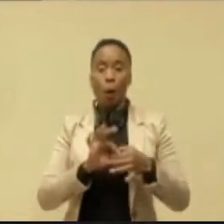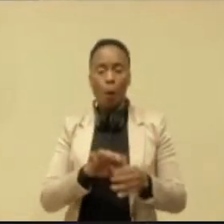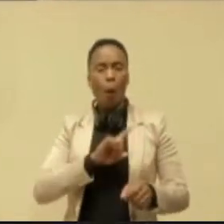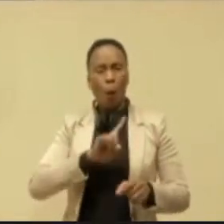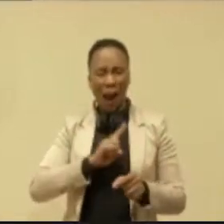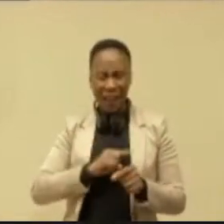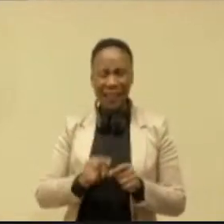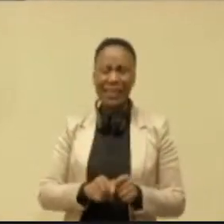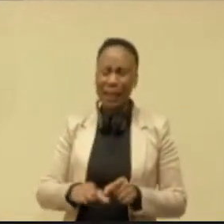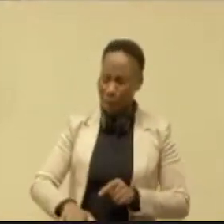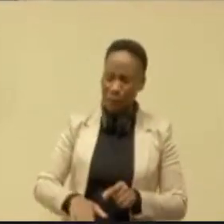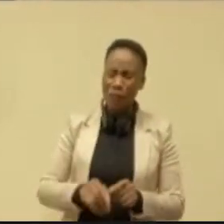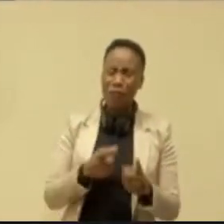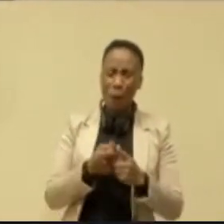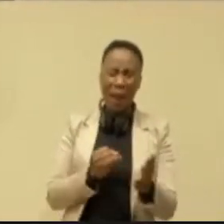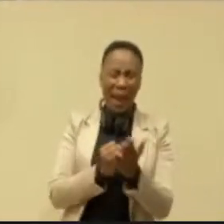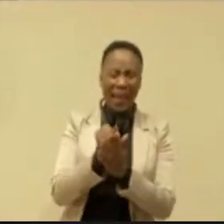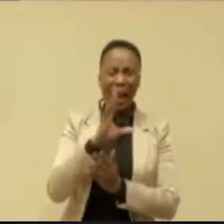foreign